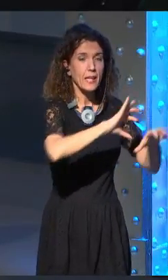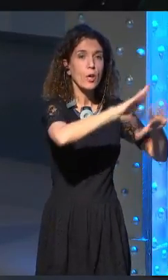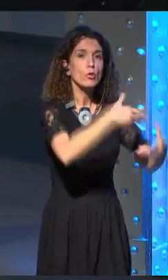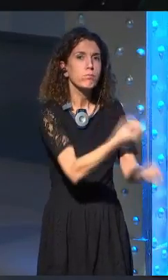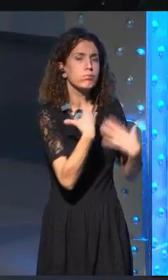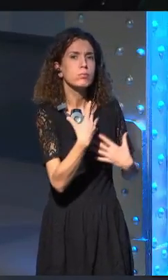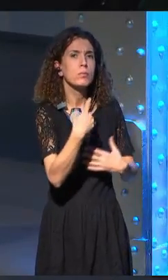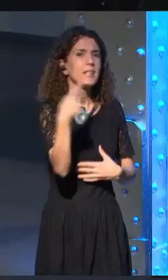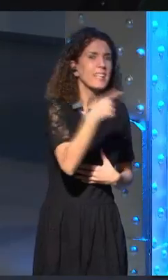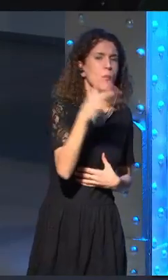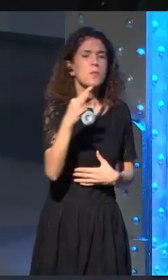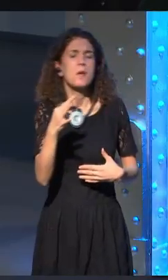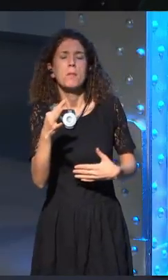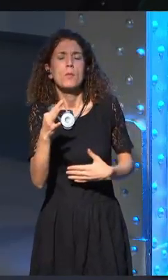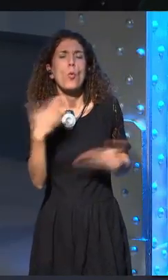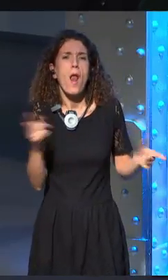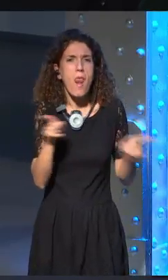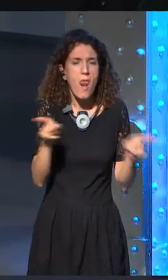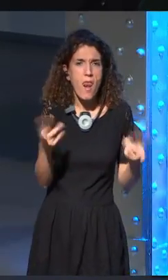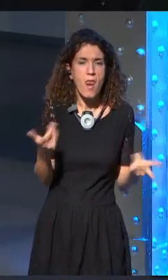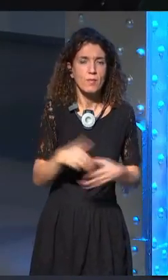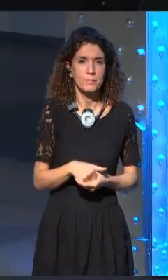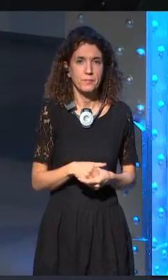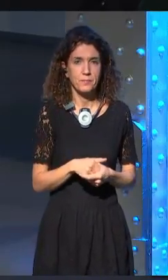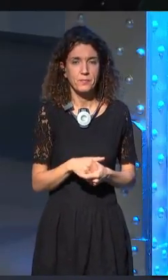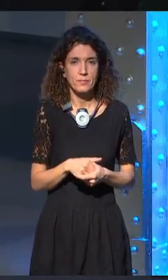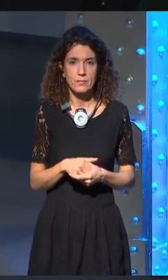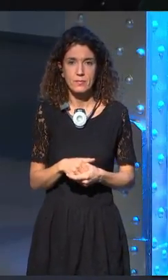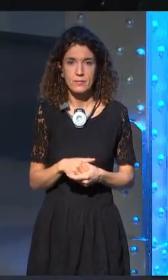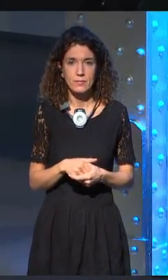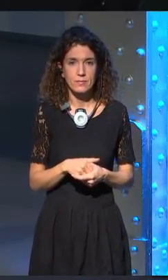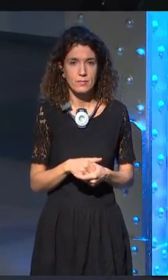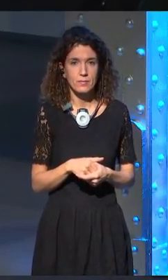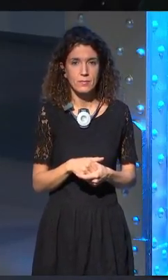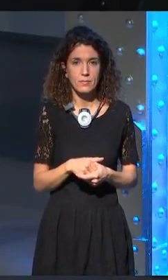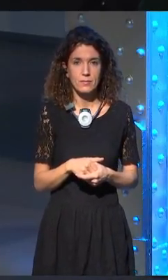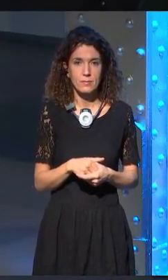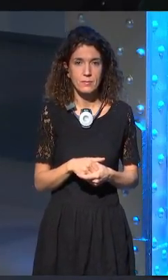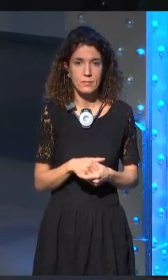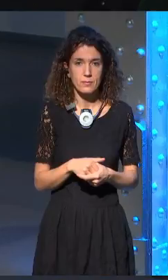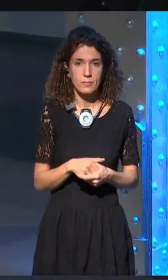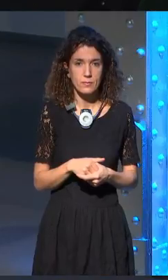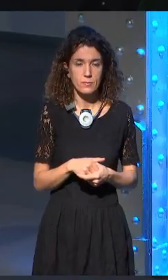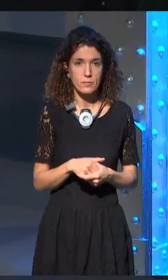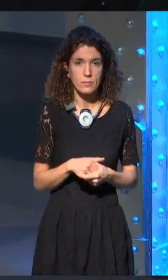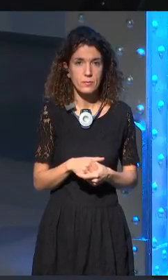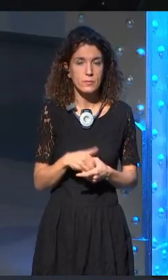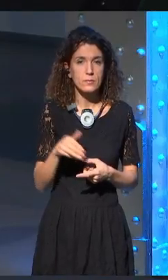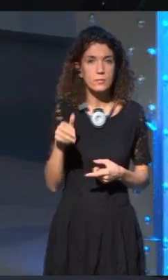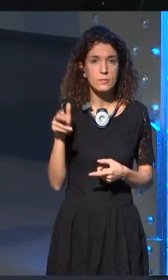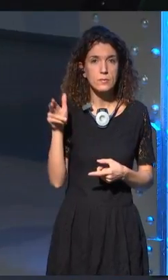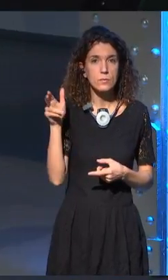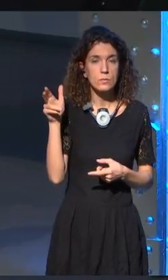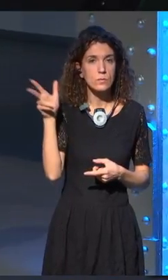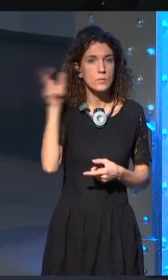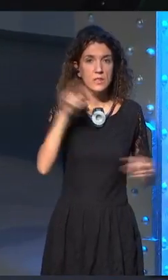know, the worst news I ever got was my sister-in-law, who was a congresswoman in Tucson, Arizona, was shot in the head,